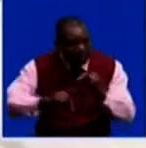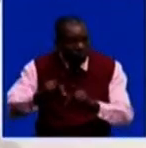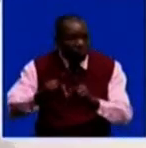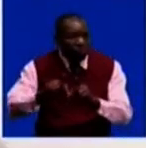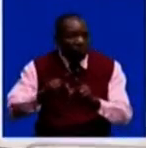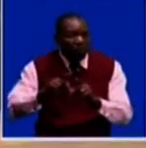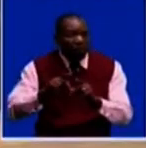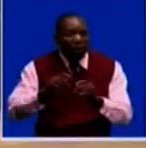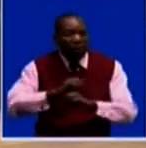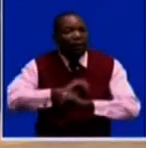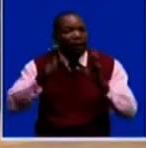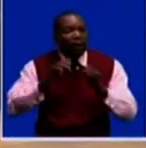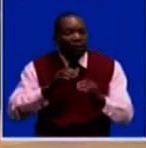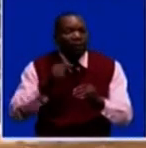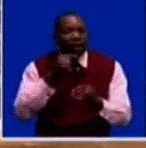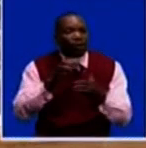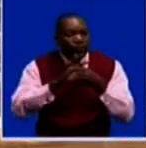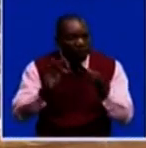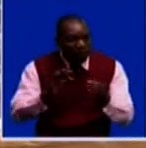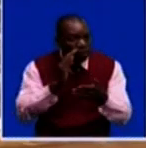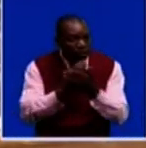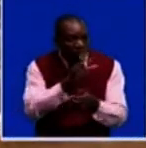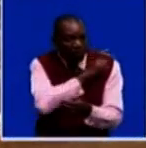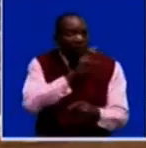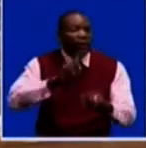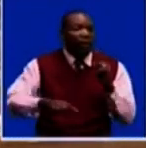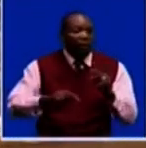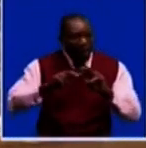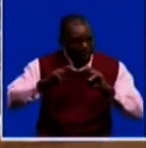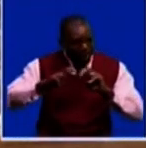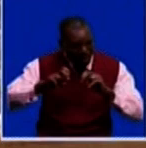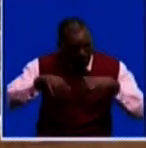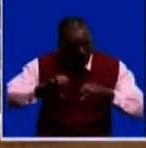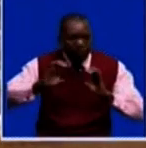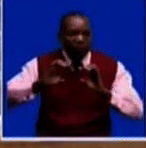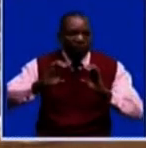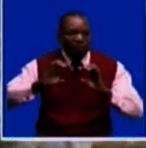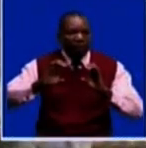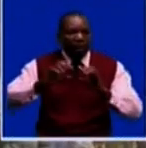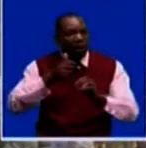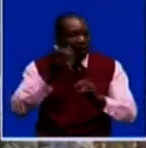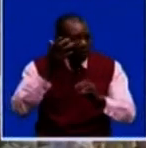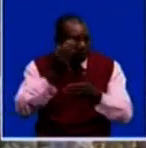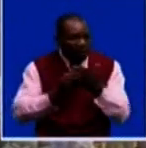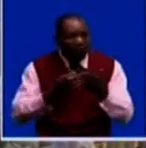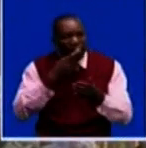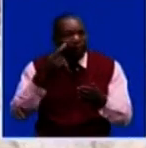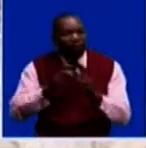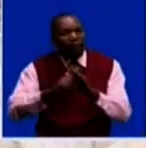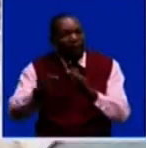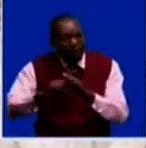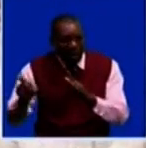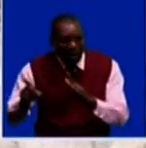false articles. Investigations in the matter have continued as some of the suspects are still on the run. Delphista